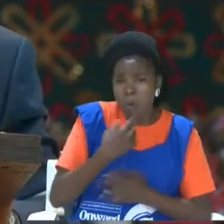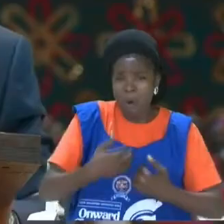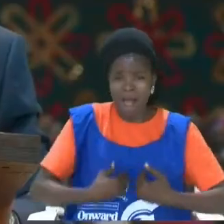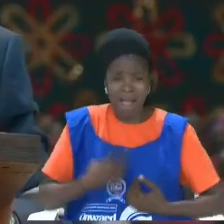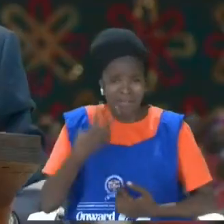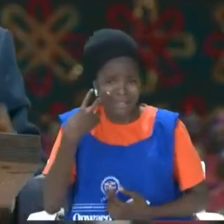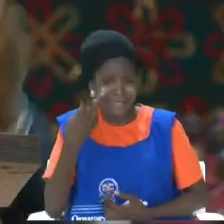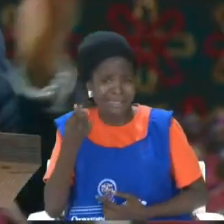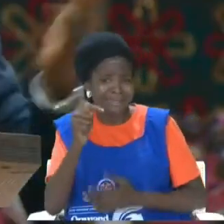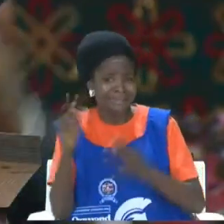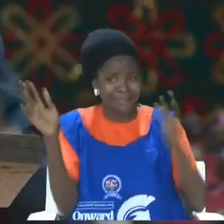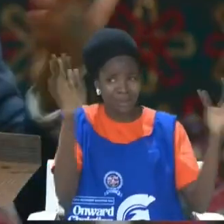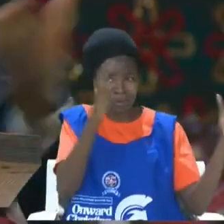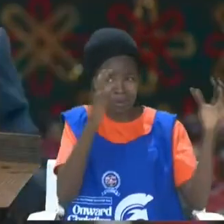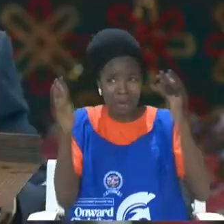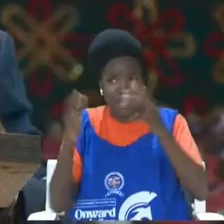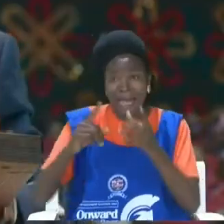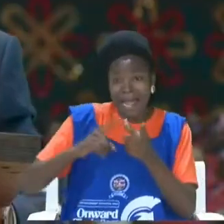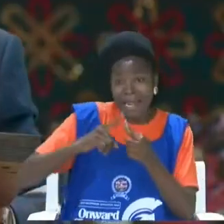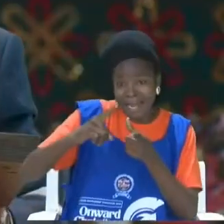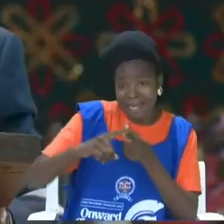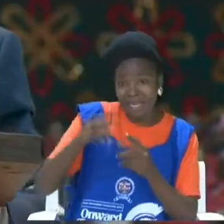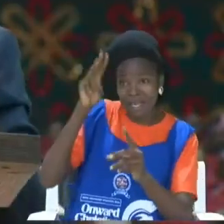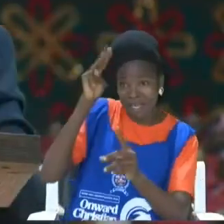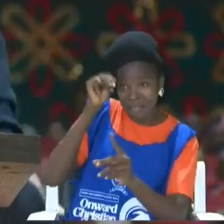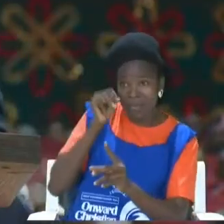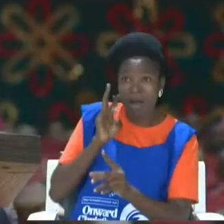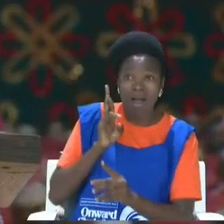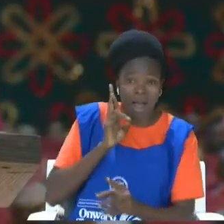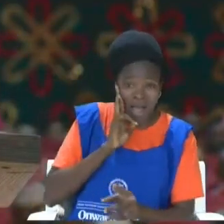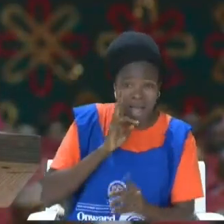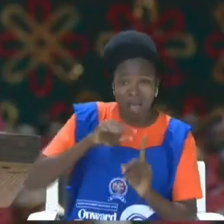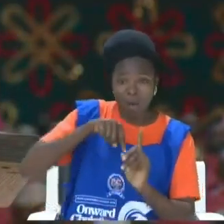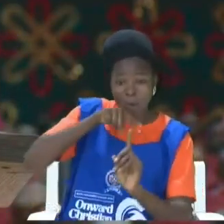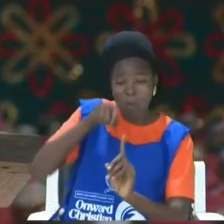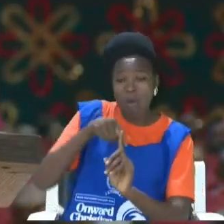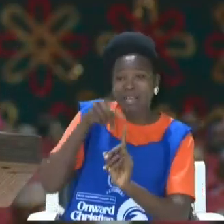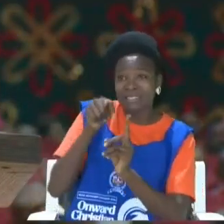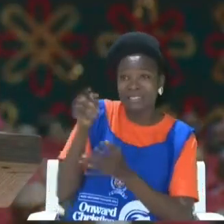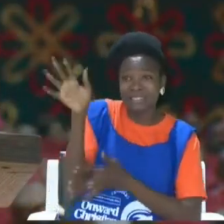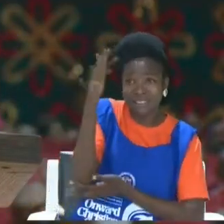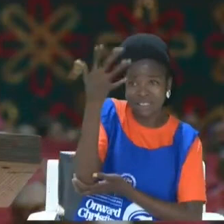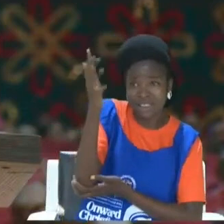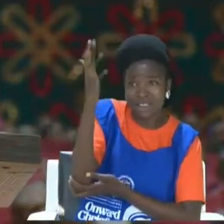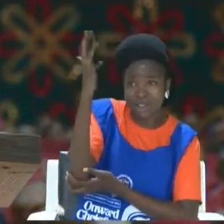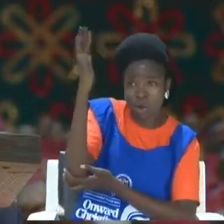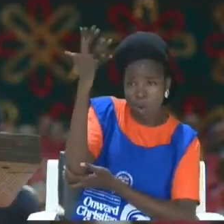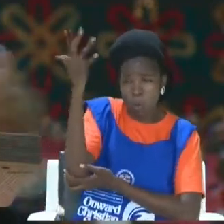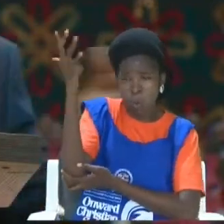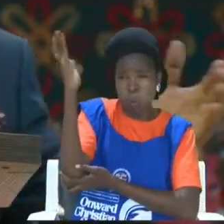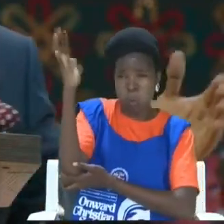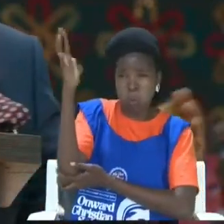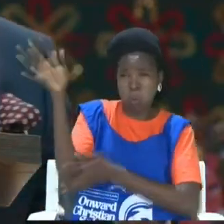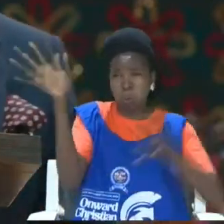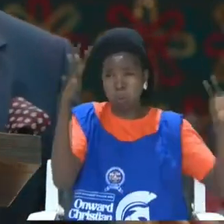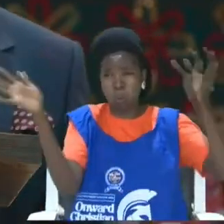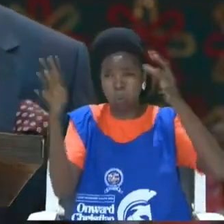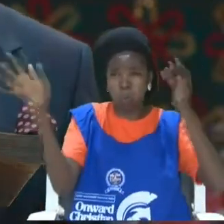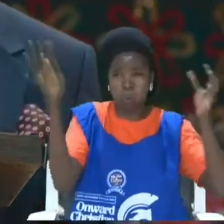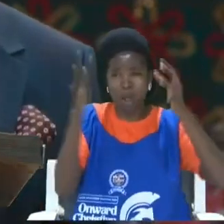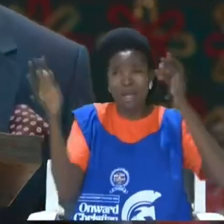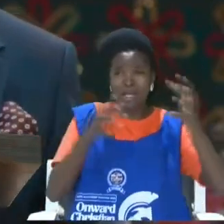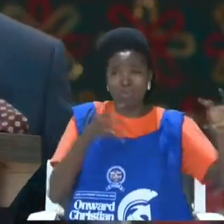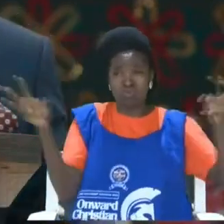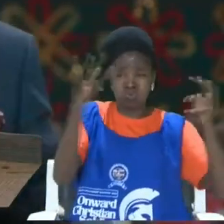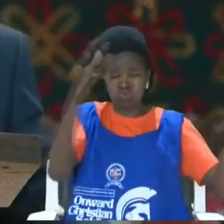wind? Neither you nor I. But when the trees bend down their heads, the wind is passing by.